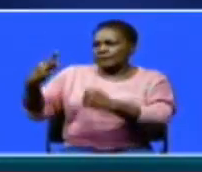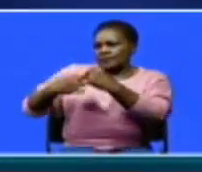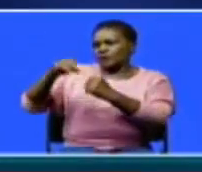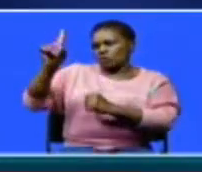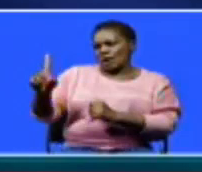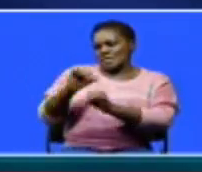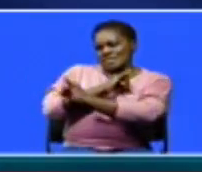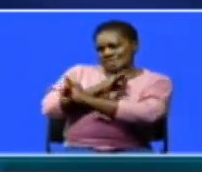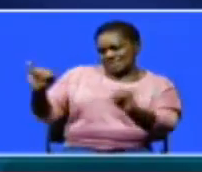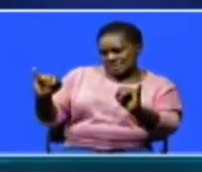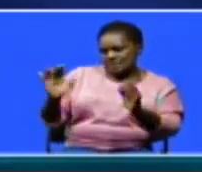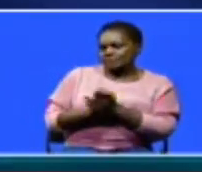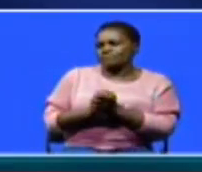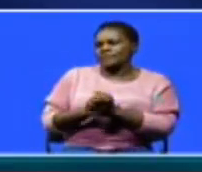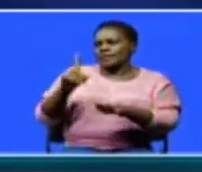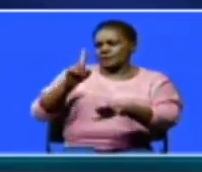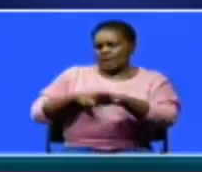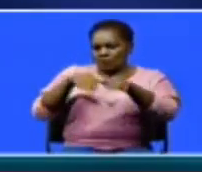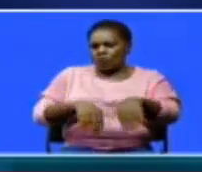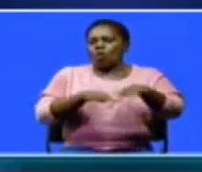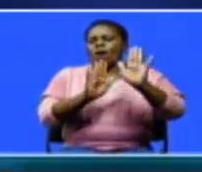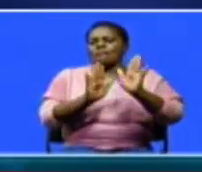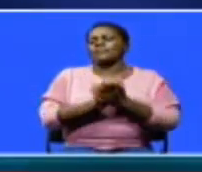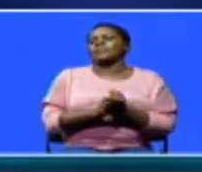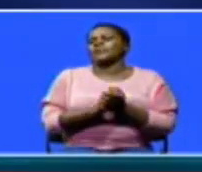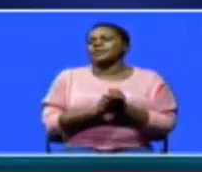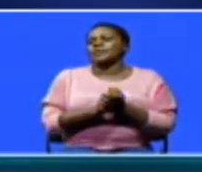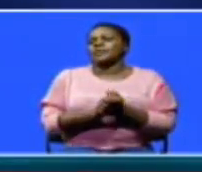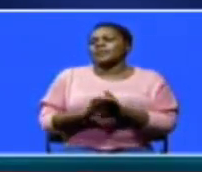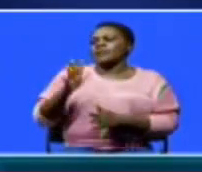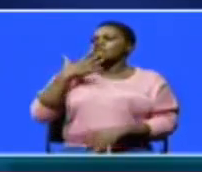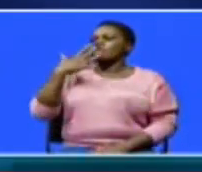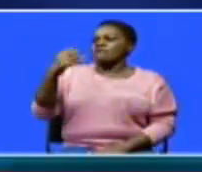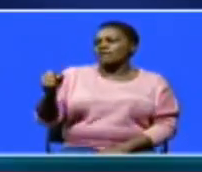1,481 have been cleared during the follow-up programs, and